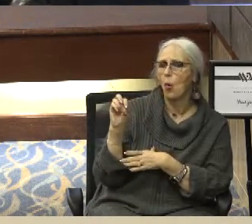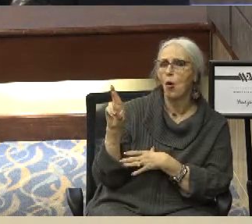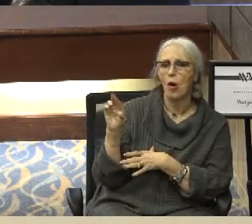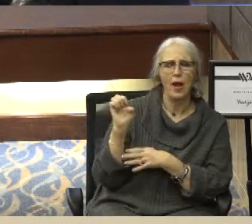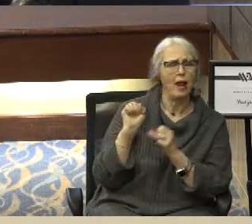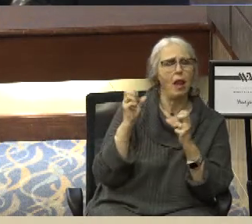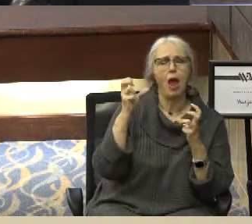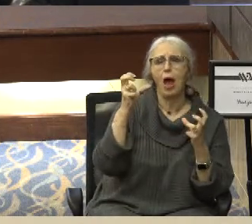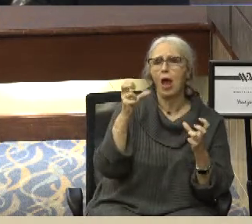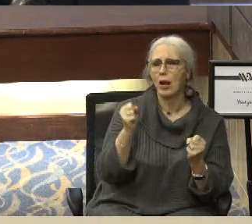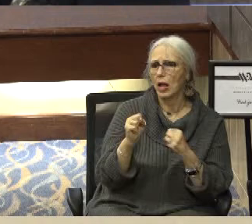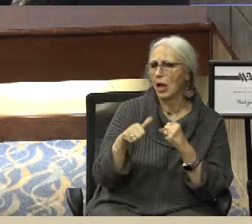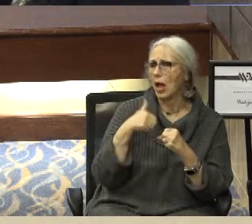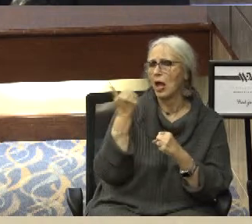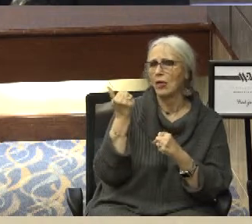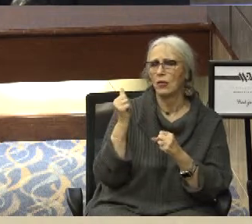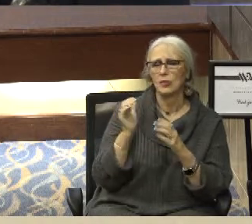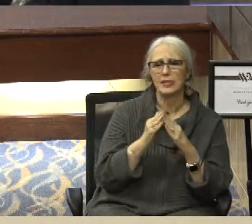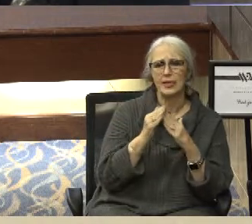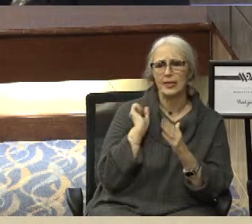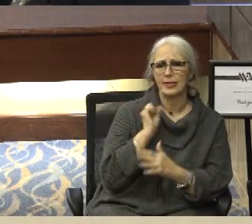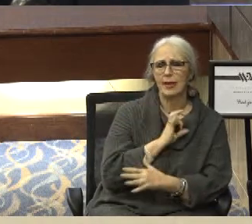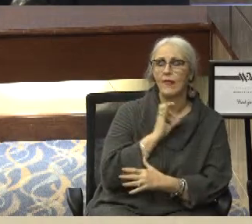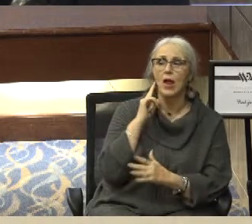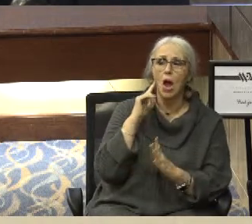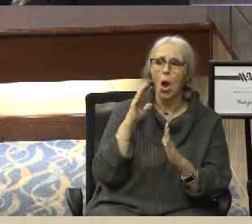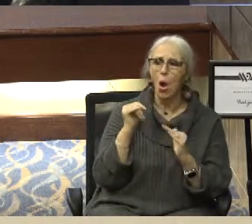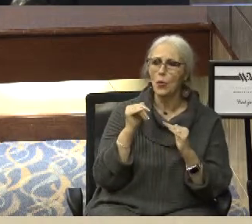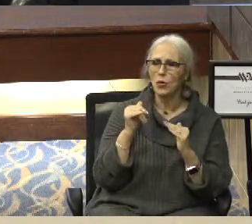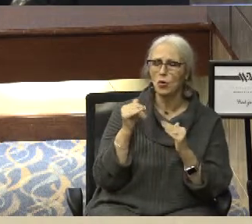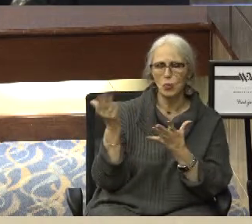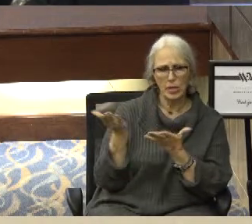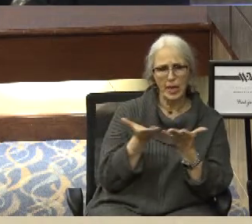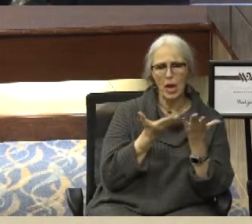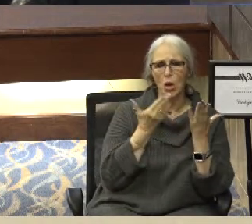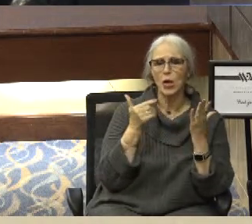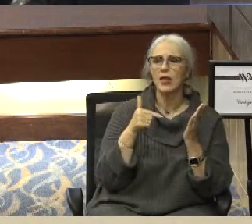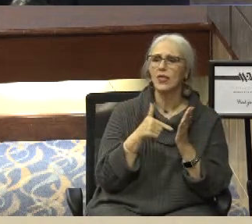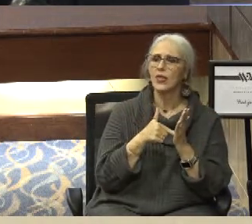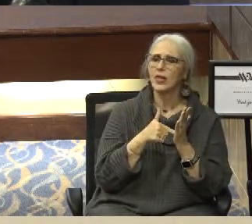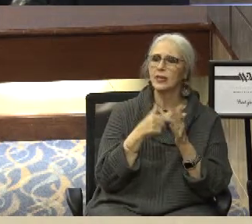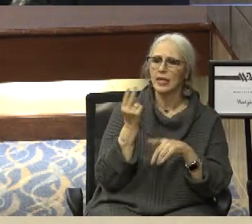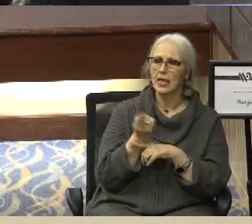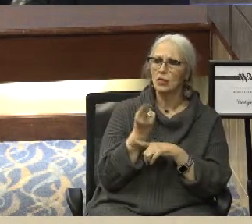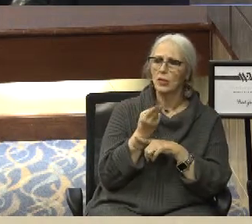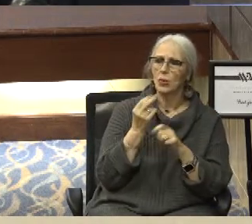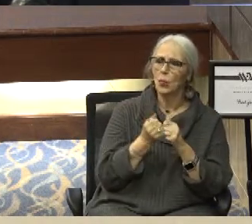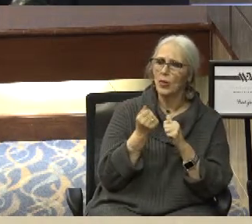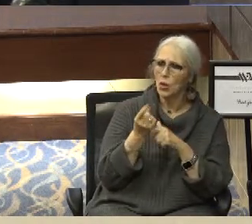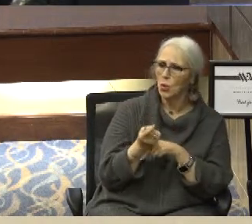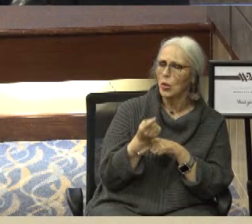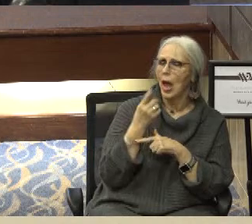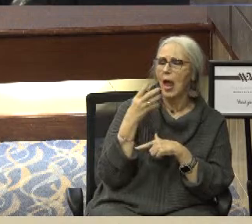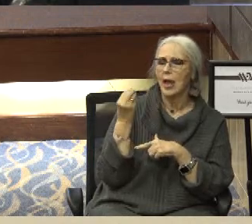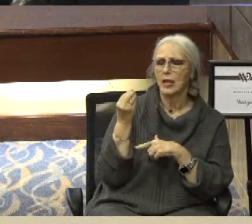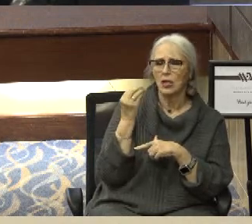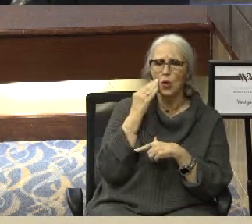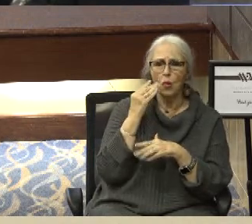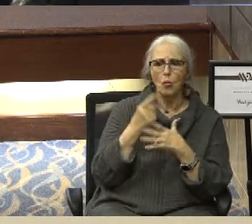I hope you carry this legacy with you as you go and know that what you're doing matters to this community. It has been,